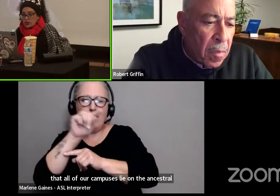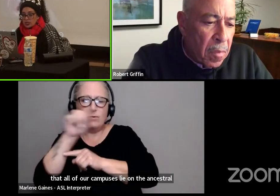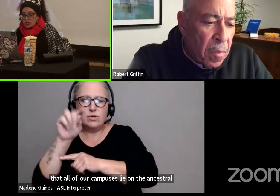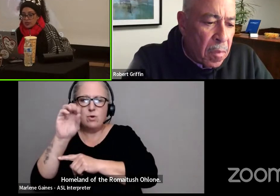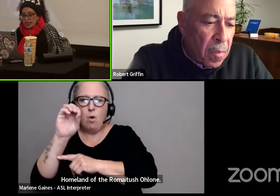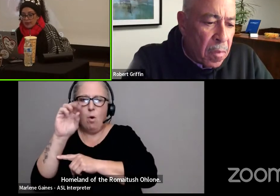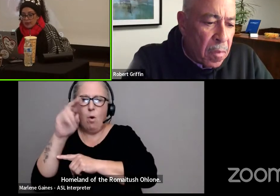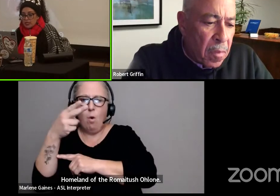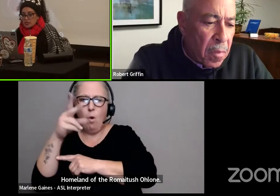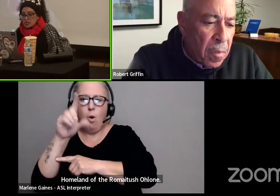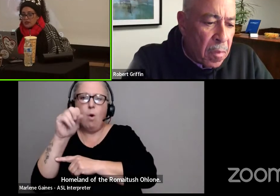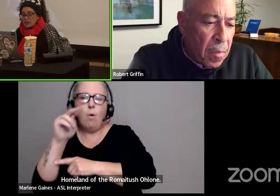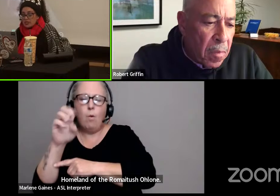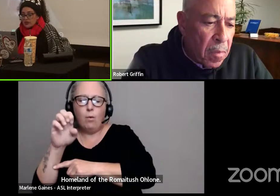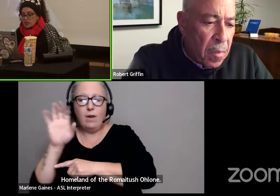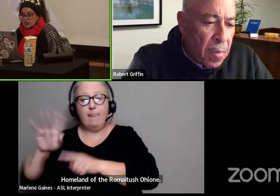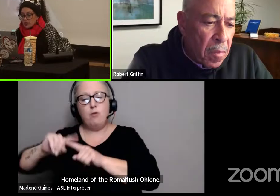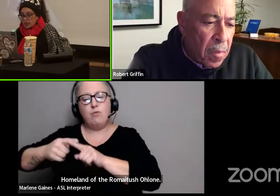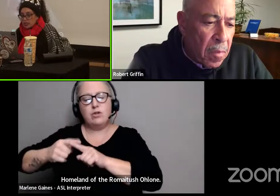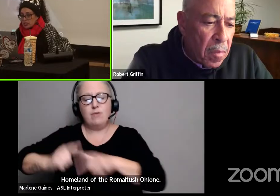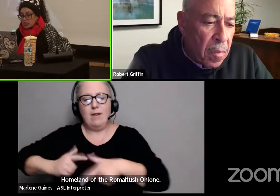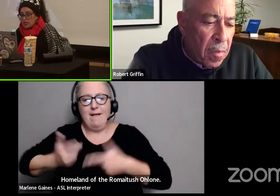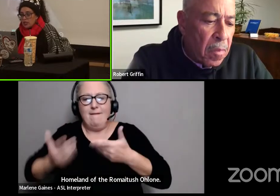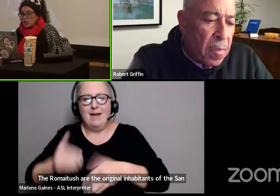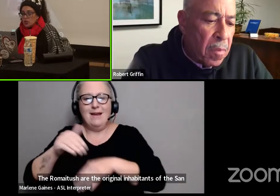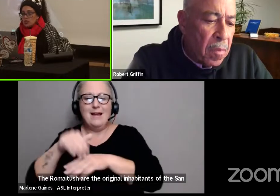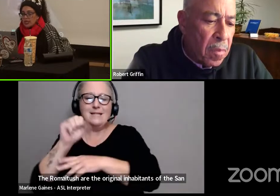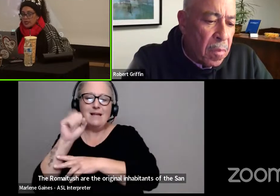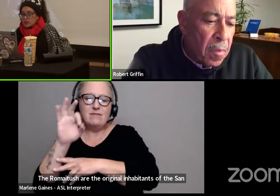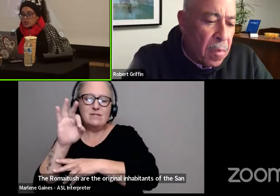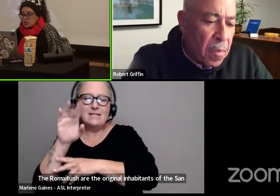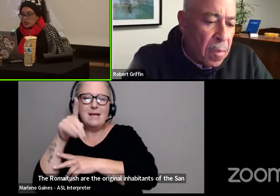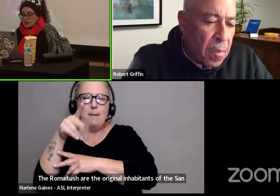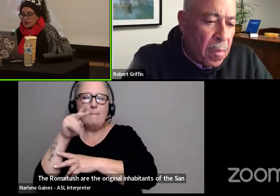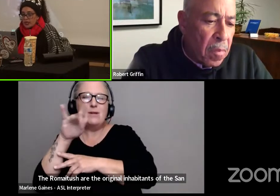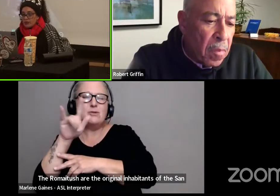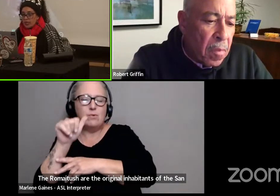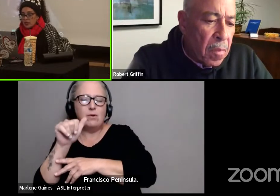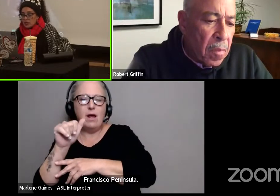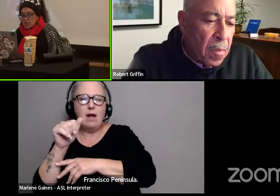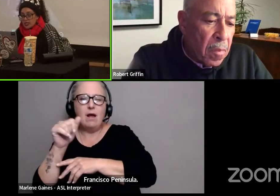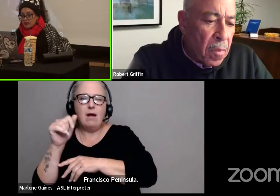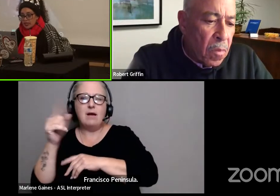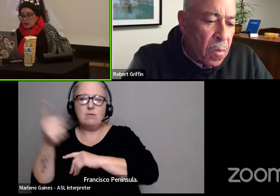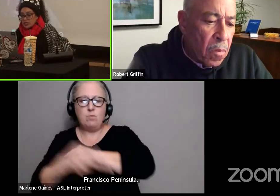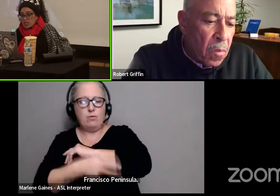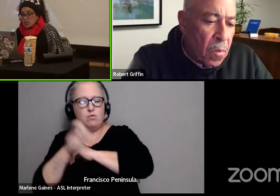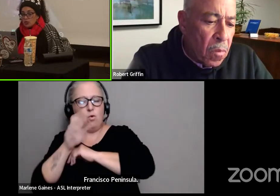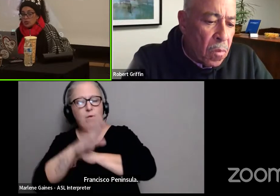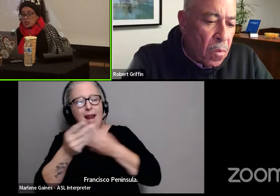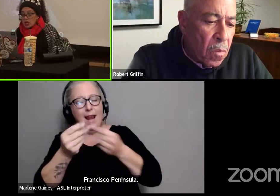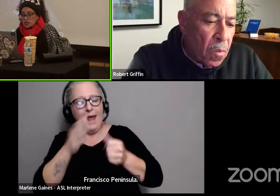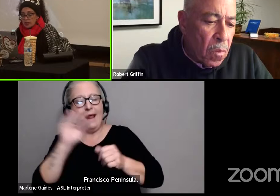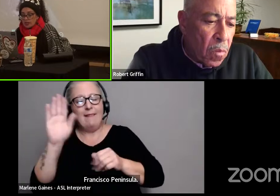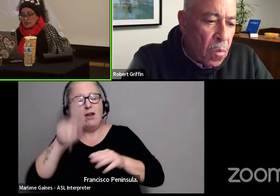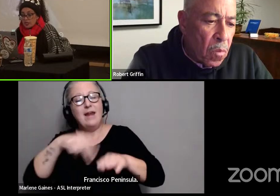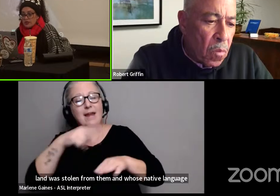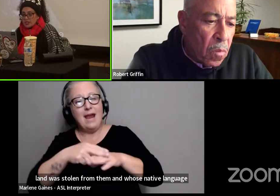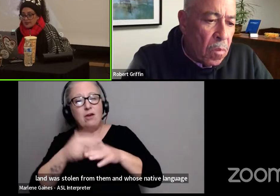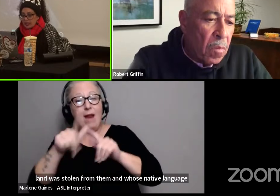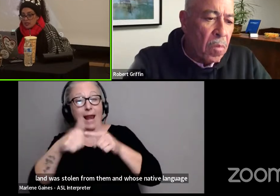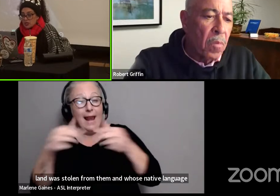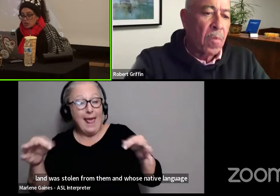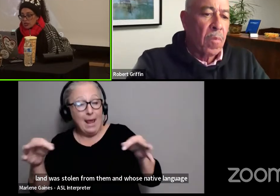the original inhabitants of the San Francisco Peninsula, whose land was stolen from them and whose native language was lost because